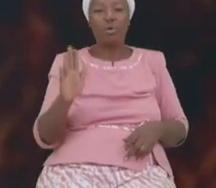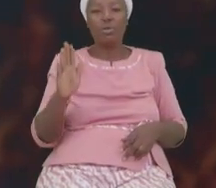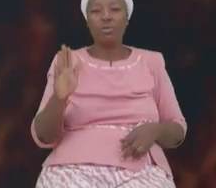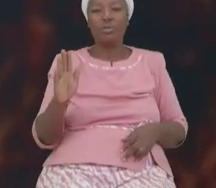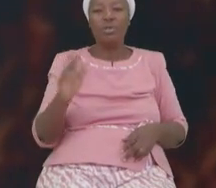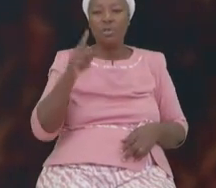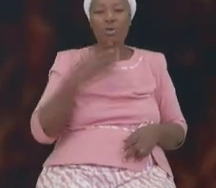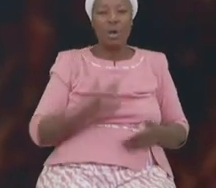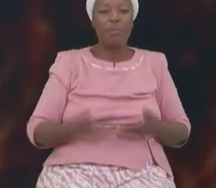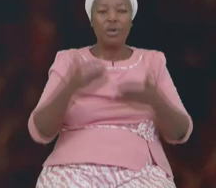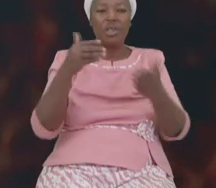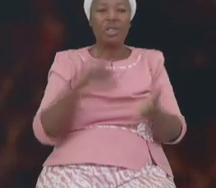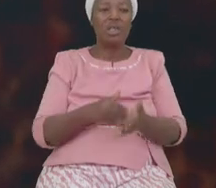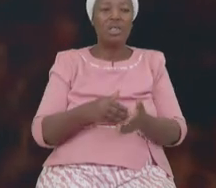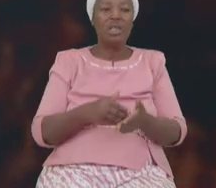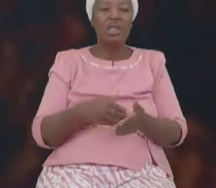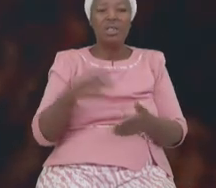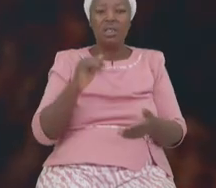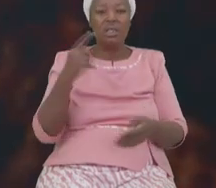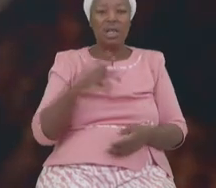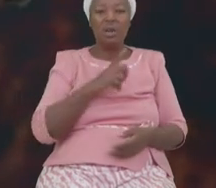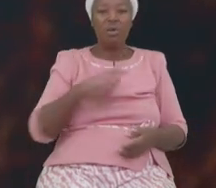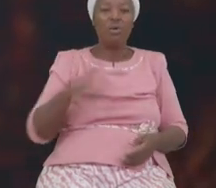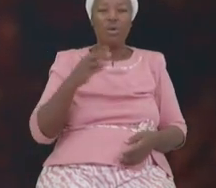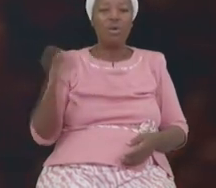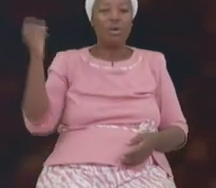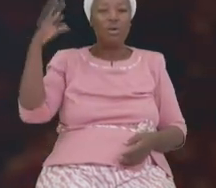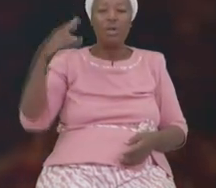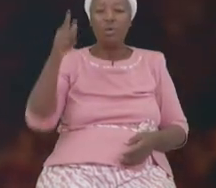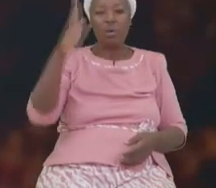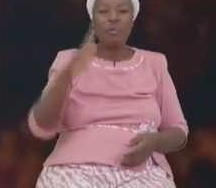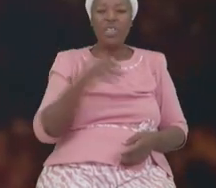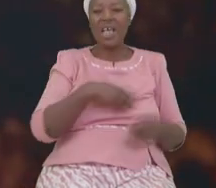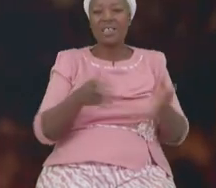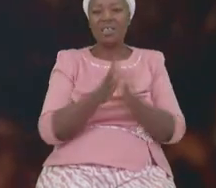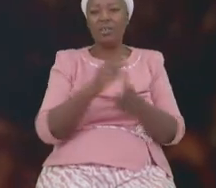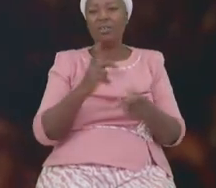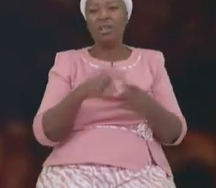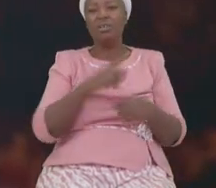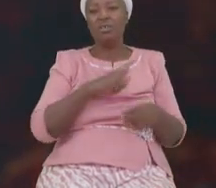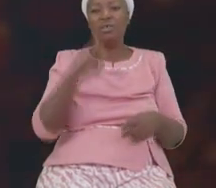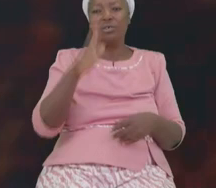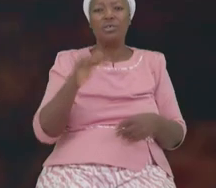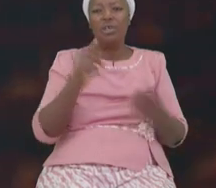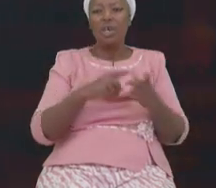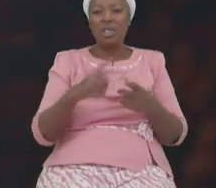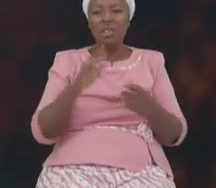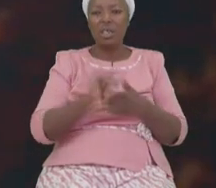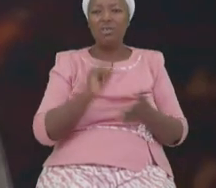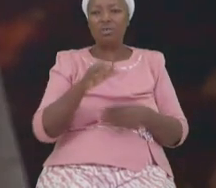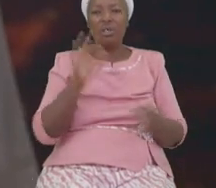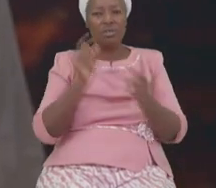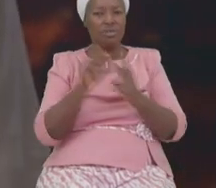are born again, the Lord thy God. You have given your heart to him, the Lord thy God. You have chosen